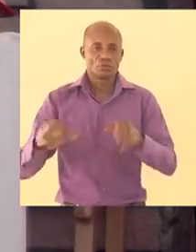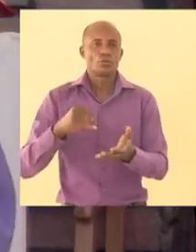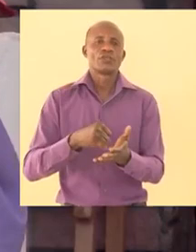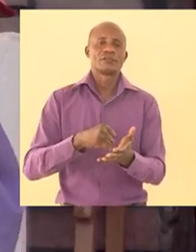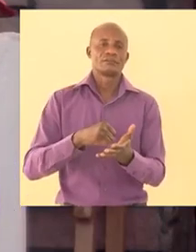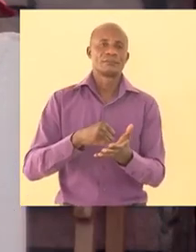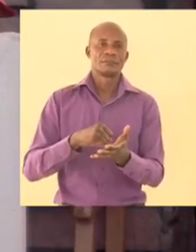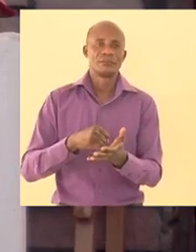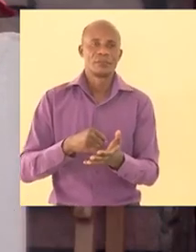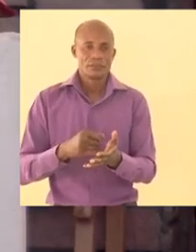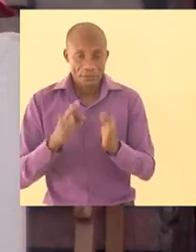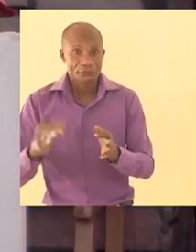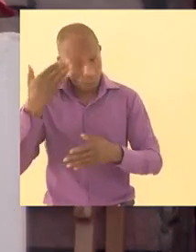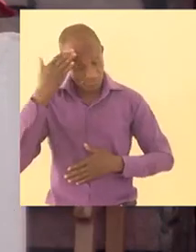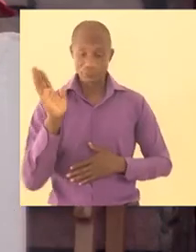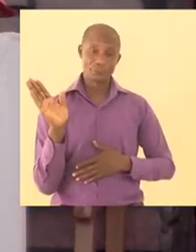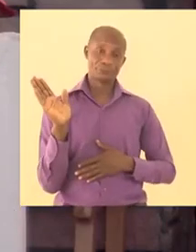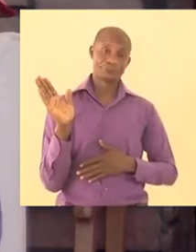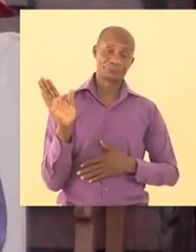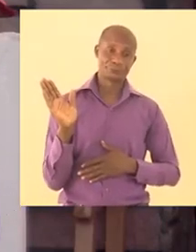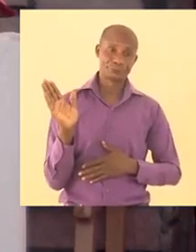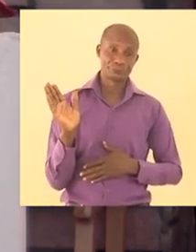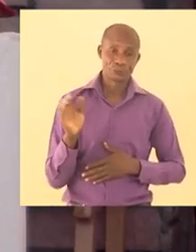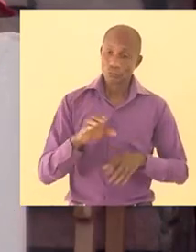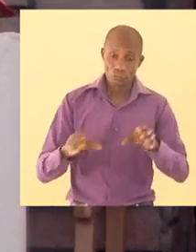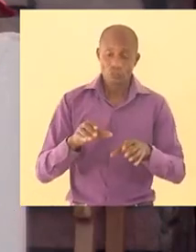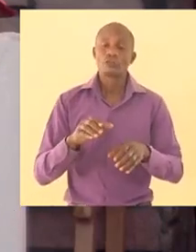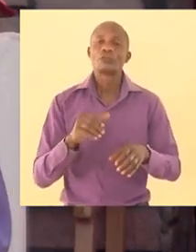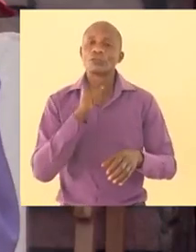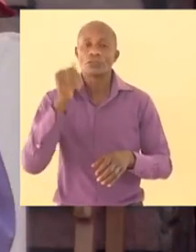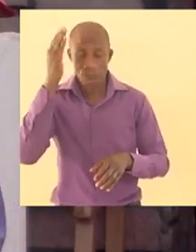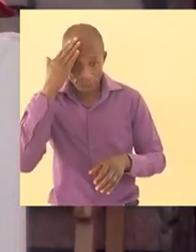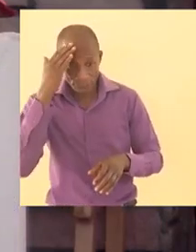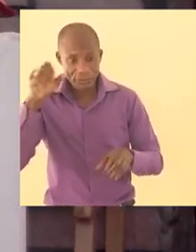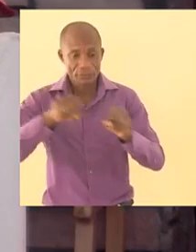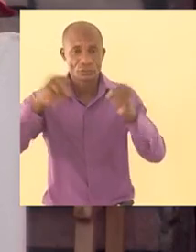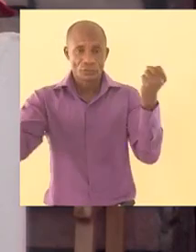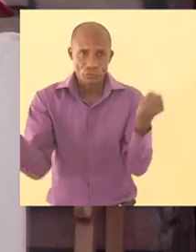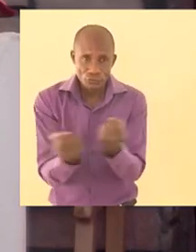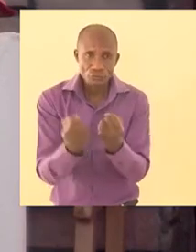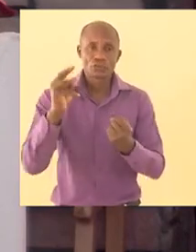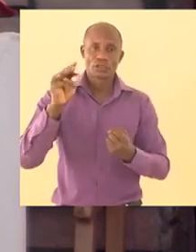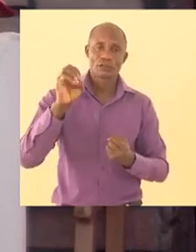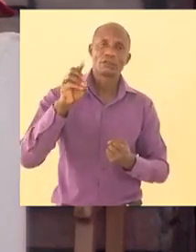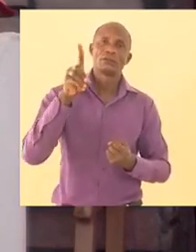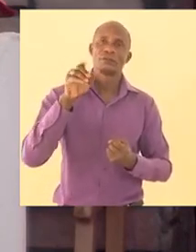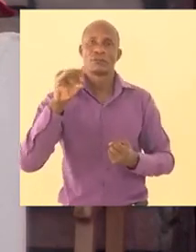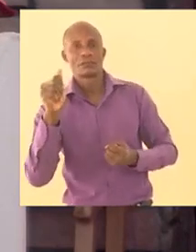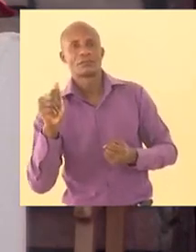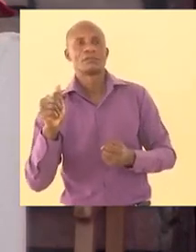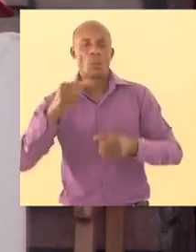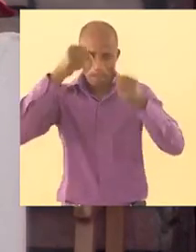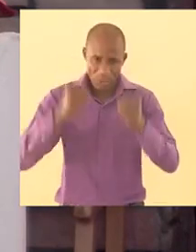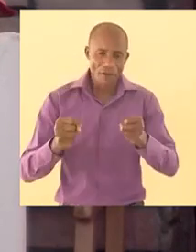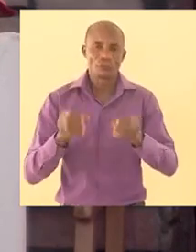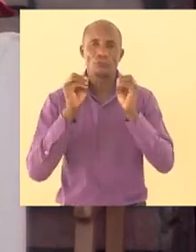you are, and if you do not know, and let me warn once again, you do not know that it is social media that is a more powerful teacher of your children today